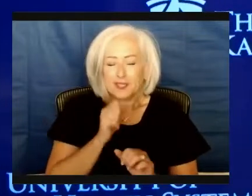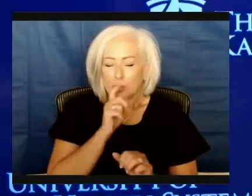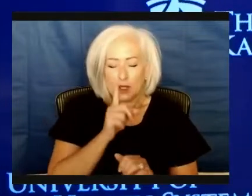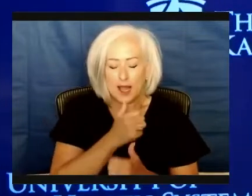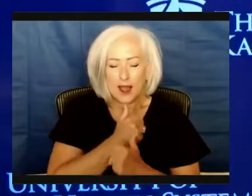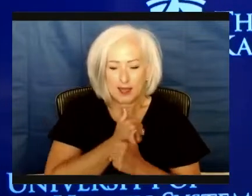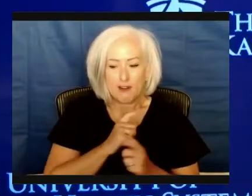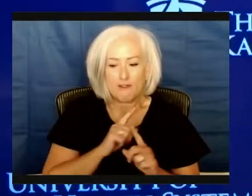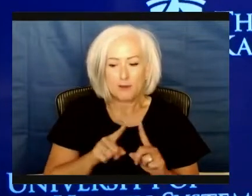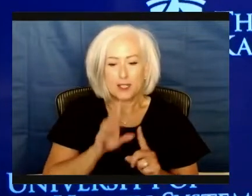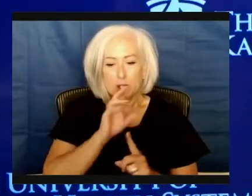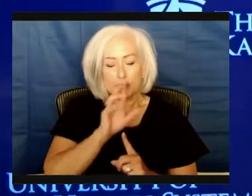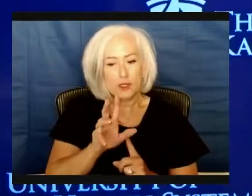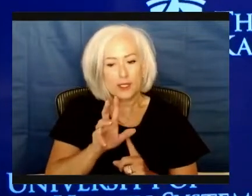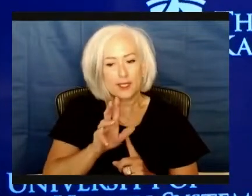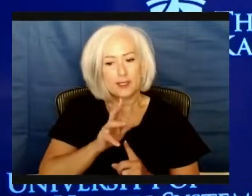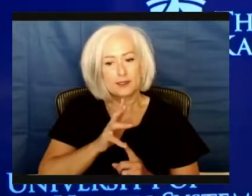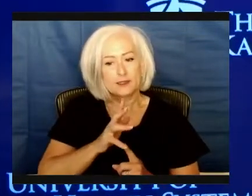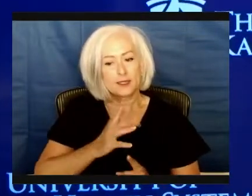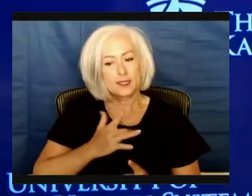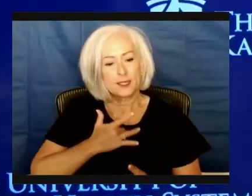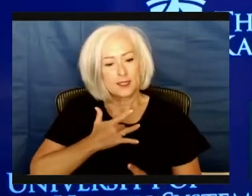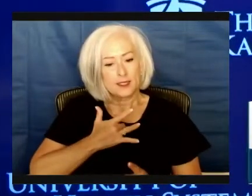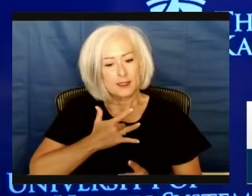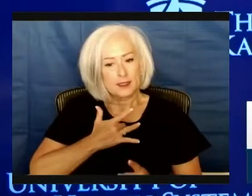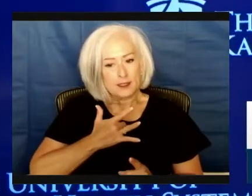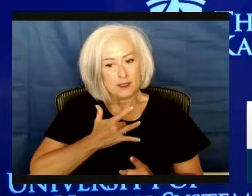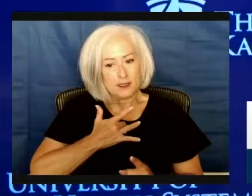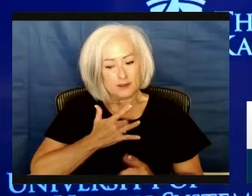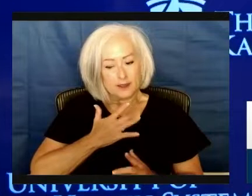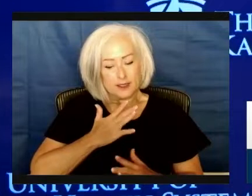fitting. See things you can't unsee.